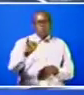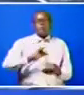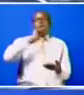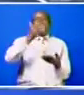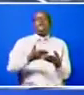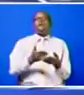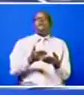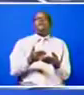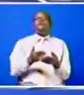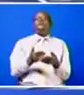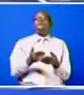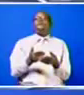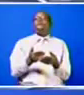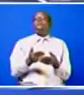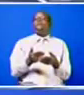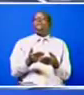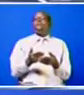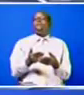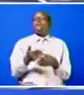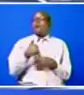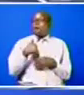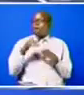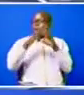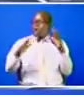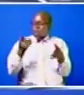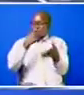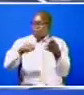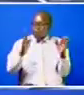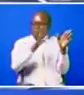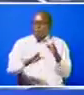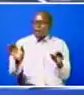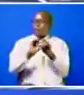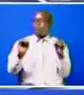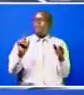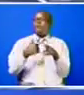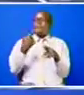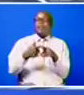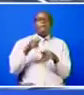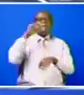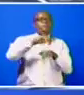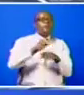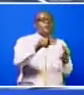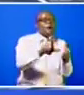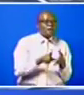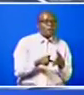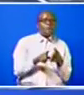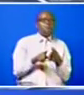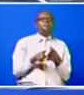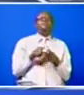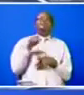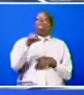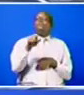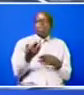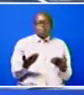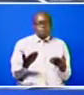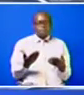Kuna haja ukaage na nyumba ambayo hauna approved plans, ingine utataka kupata loan, alafu hiyo building yako